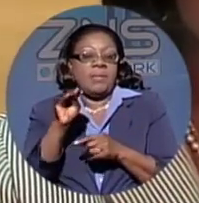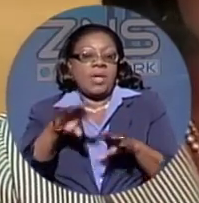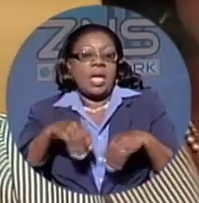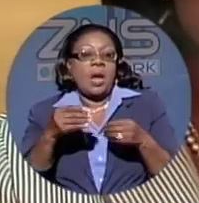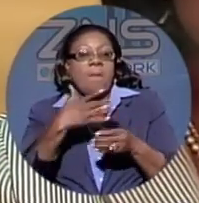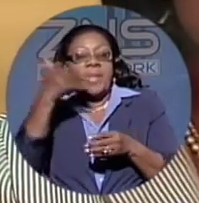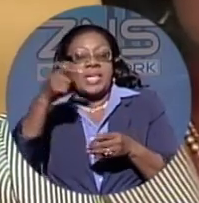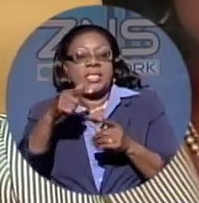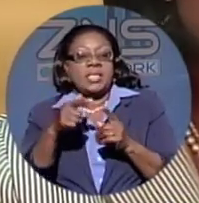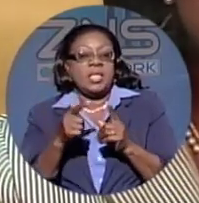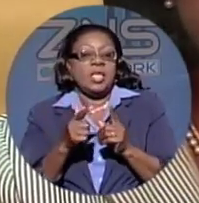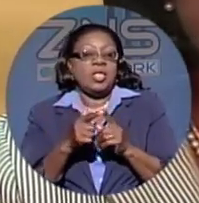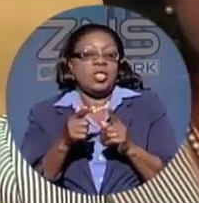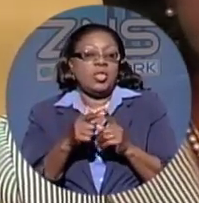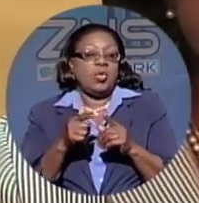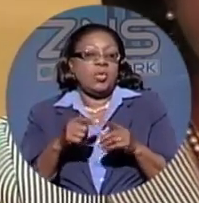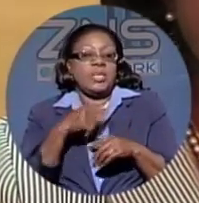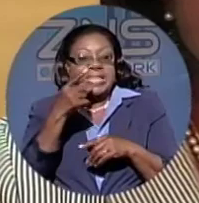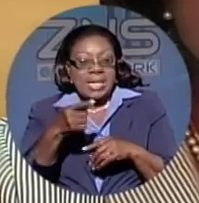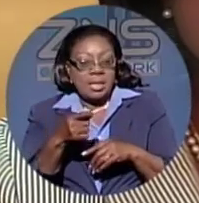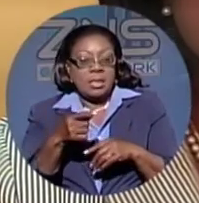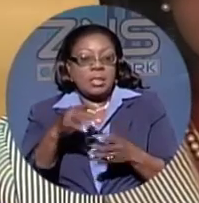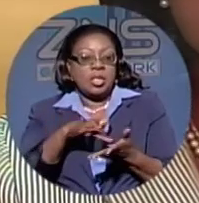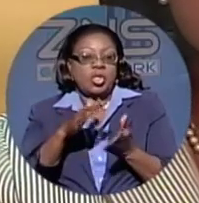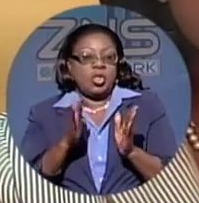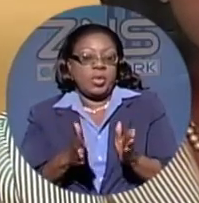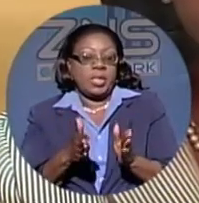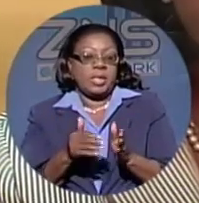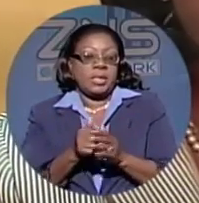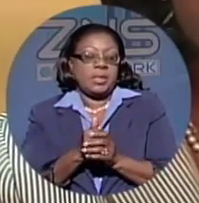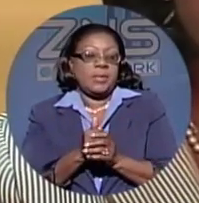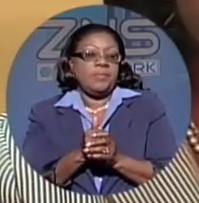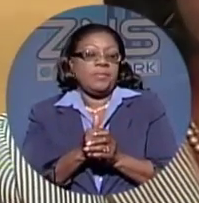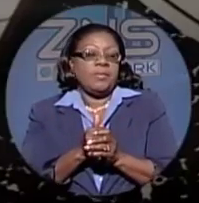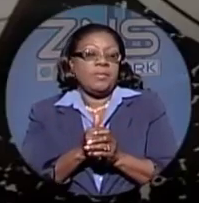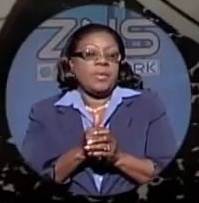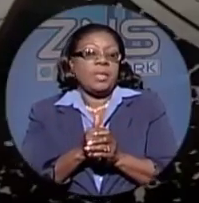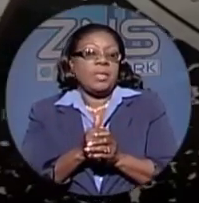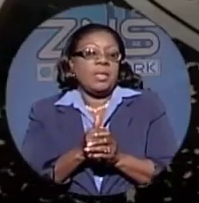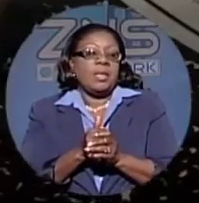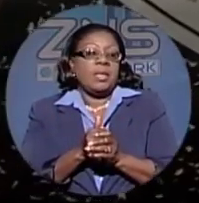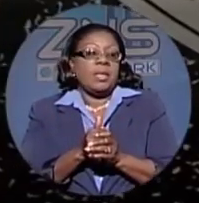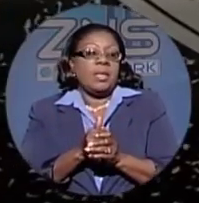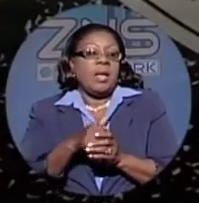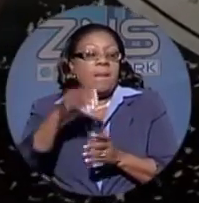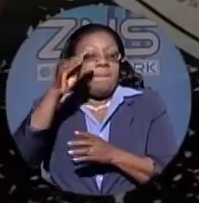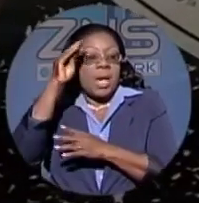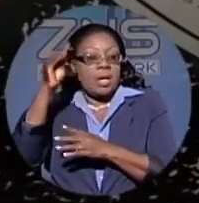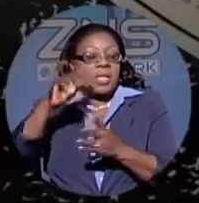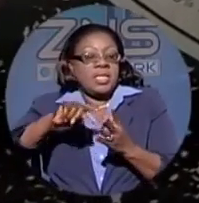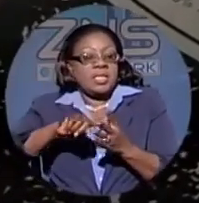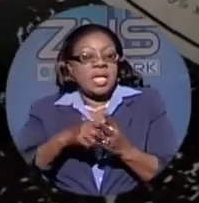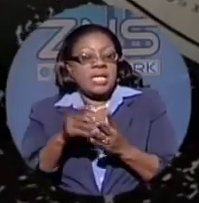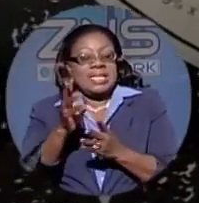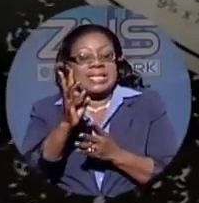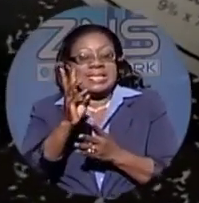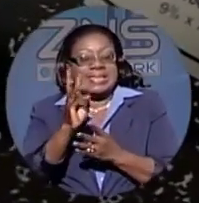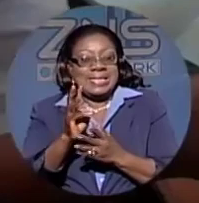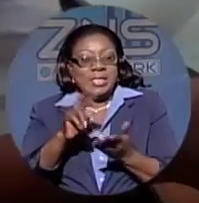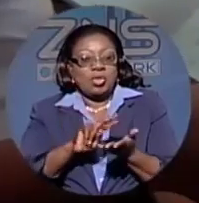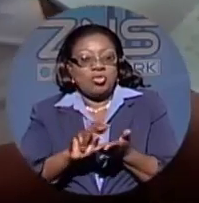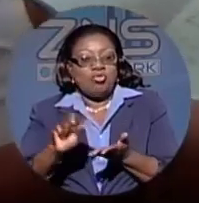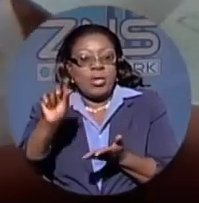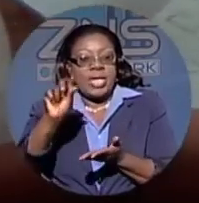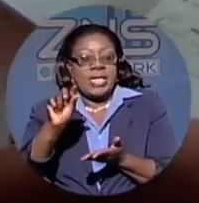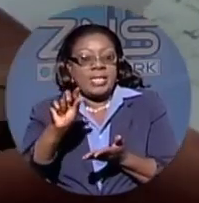how best to relay the news to the students. Marco had just begun the sixth grade 3 weeks ago. Here's what he